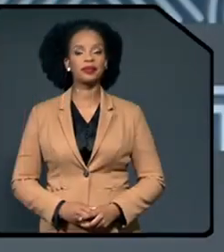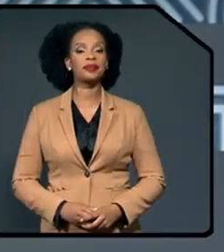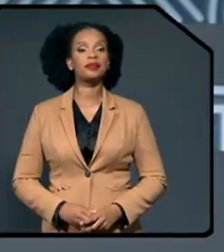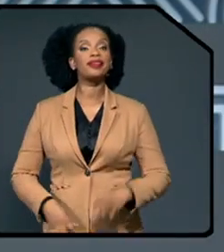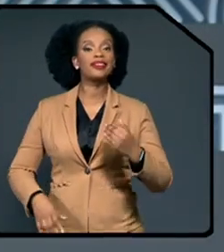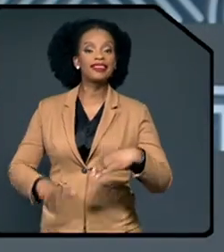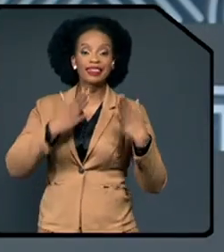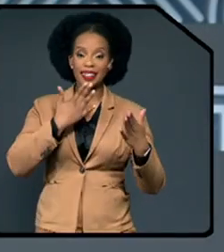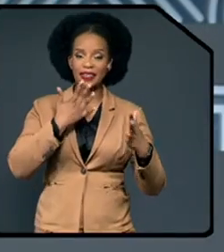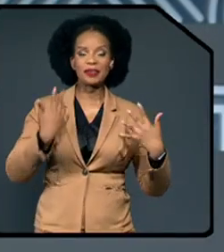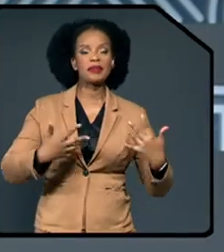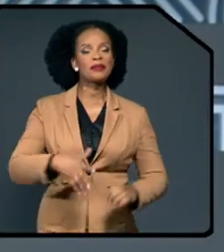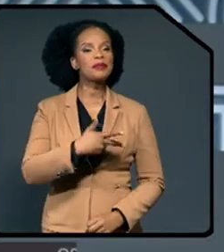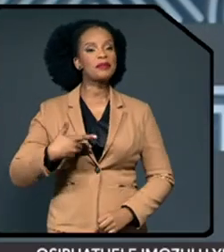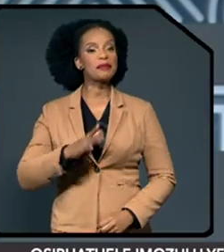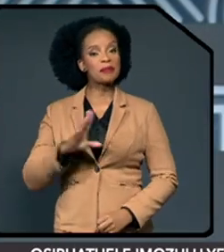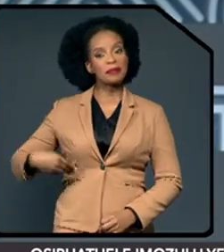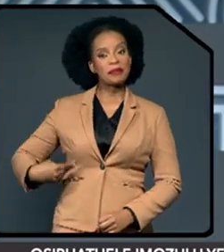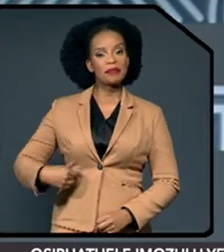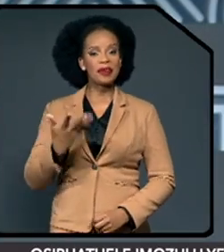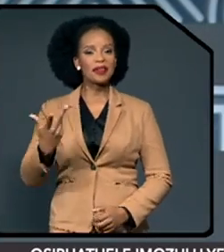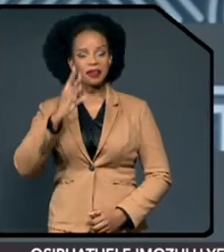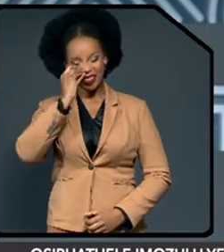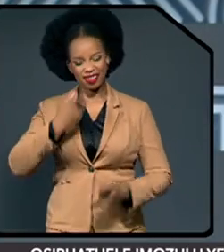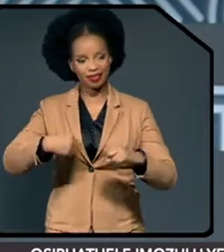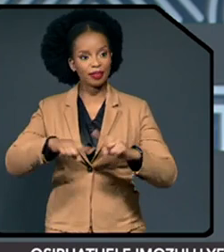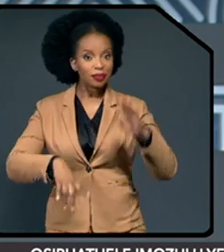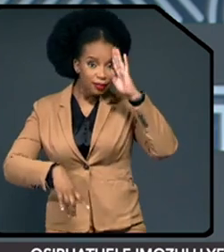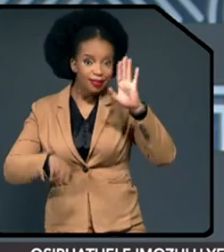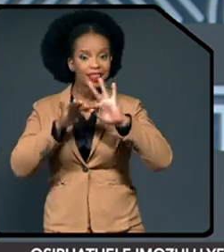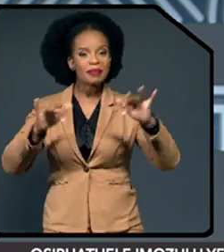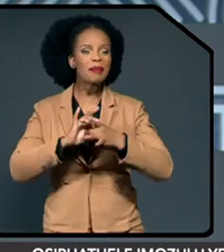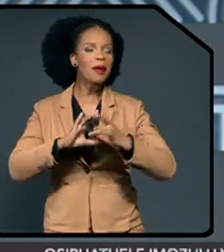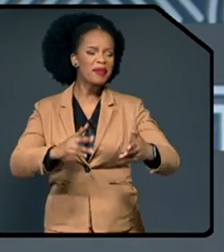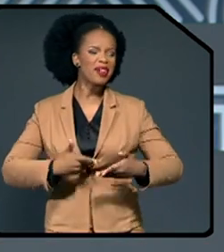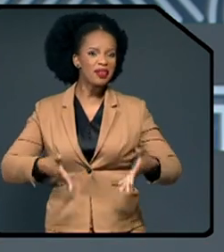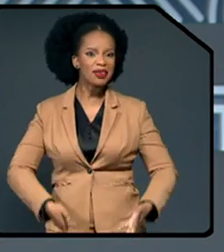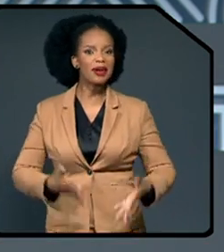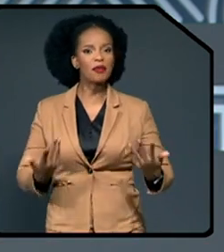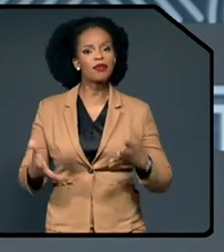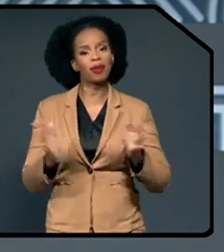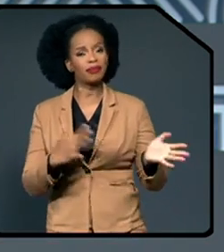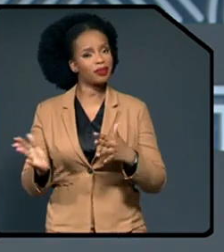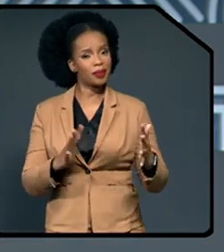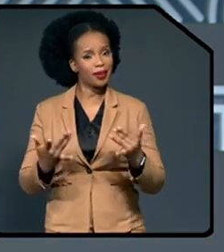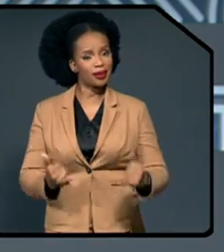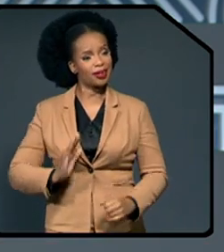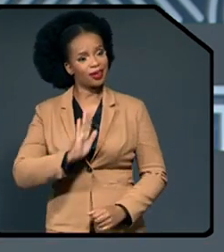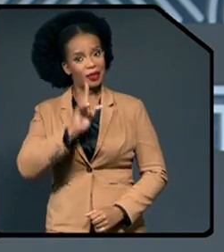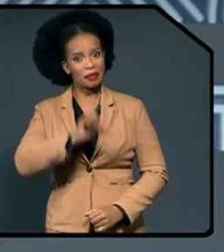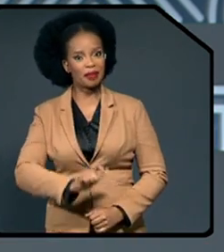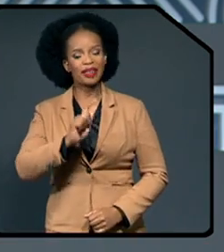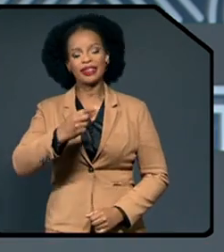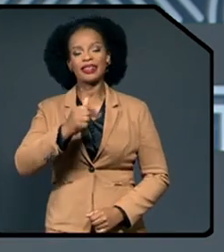Mna mandabe kasibili bethu naphaya kumamfene ezindabeni. Ndibulise kwemzonsunda apha ekhaya ndikwamkele kaloku kweyamke idesika yemozulu. Igama lam